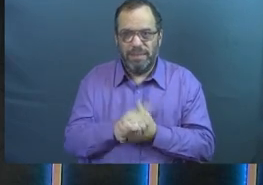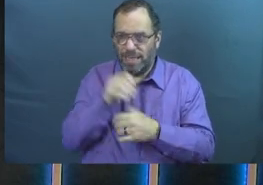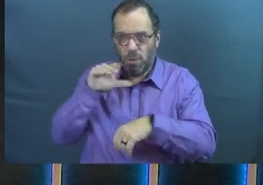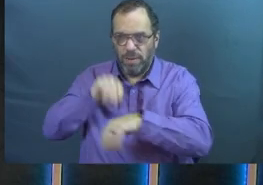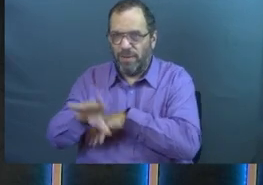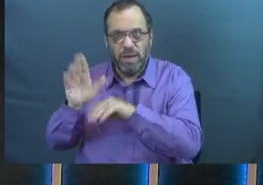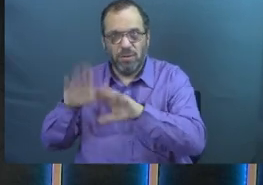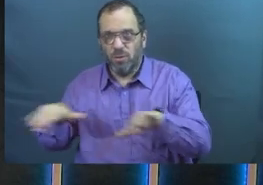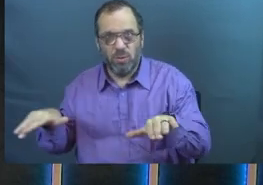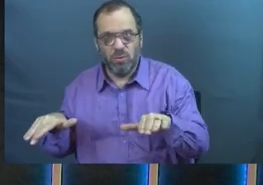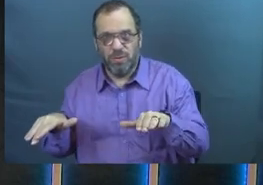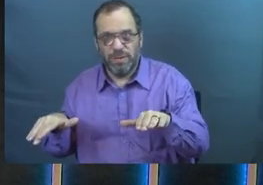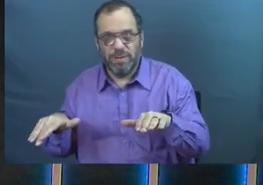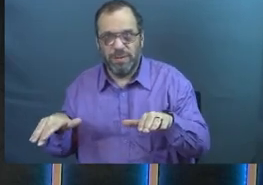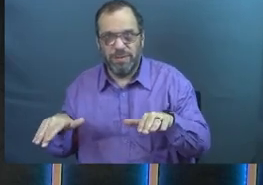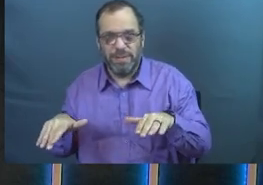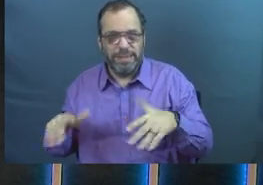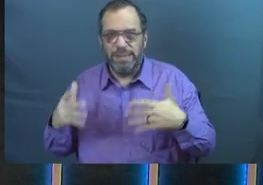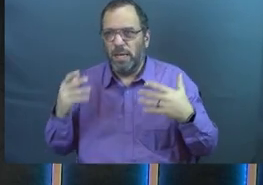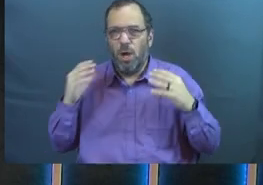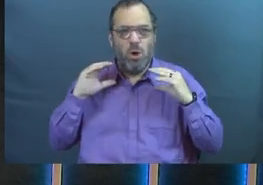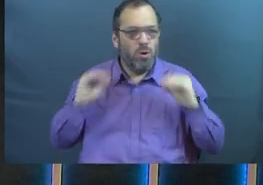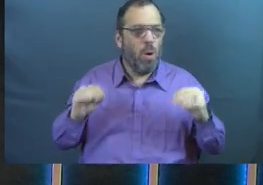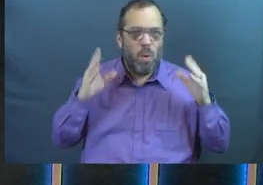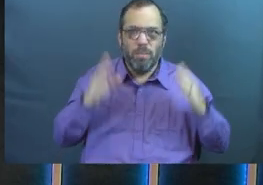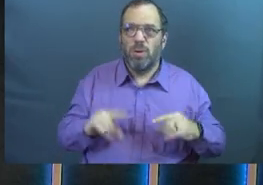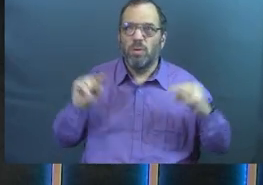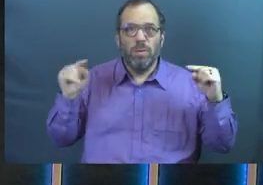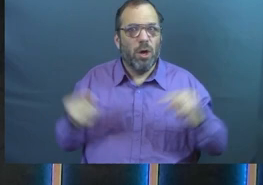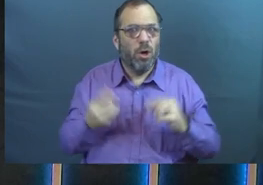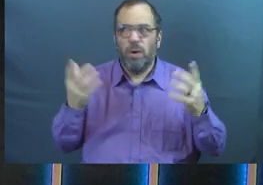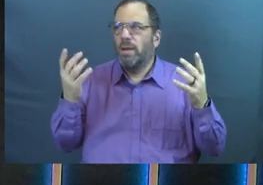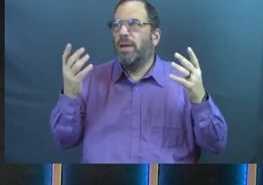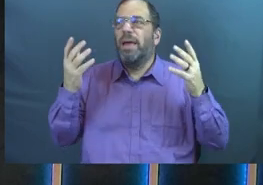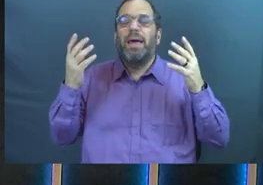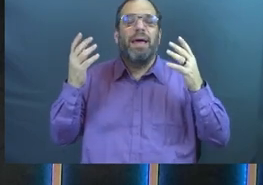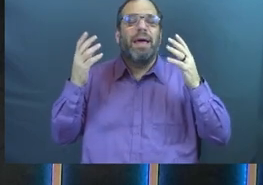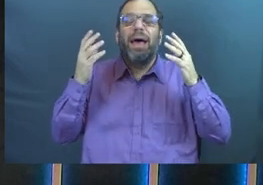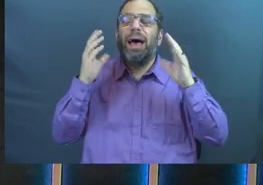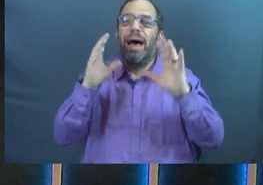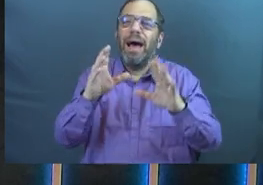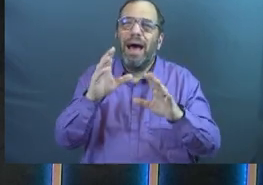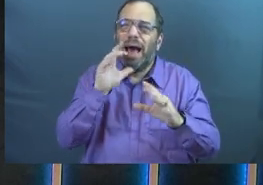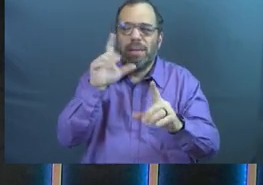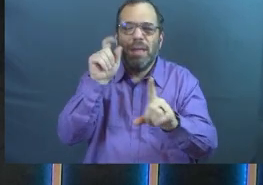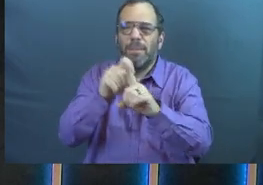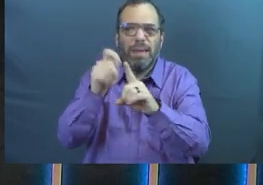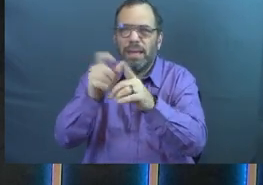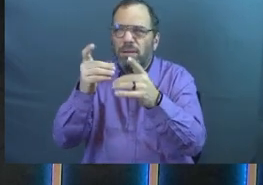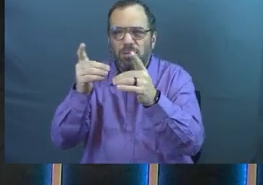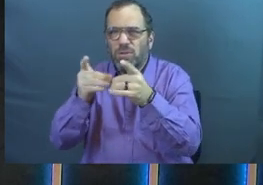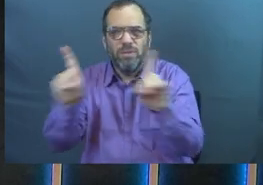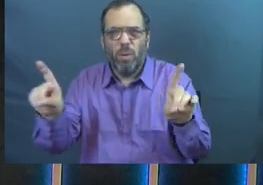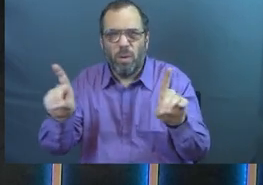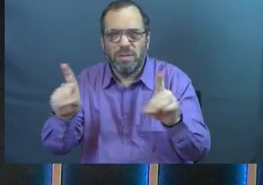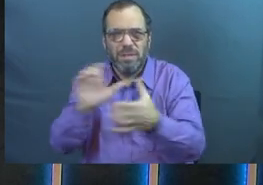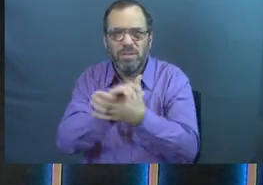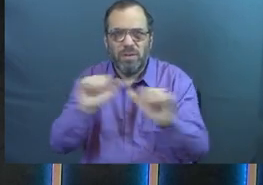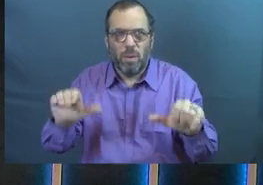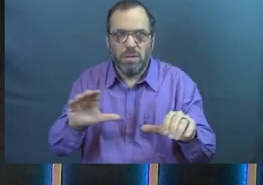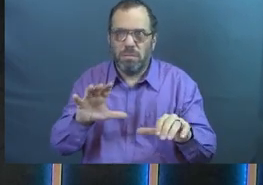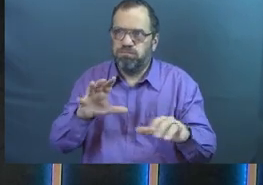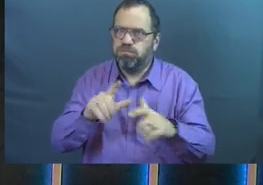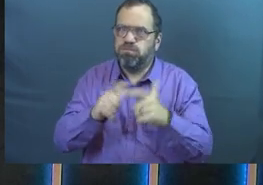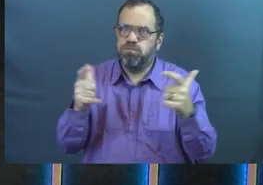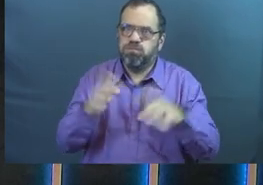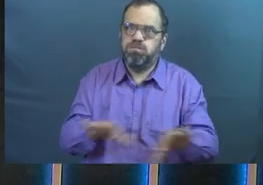affected. Nobody else is going to be hurt. And this, I'm not just picking on divorce here, because that's a big part of